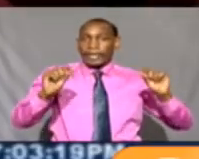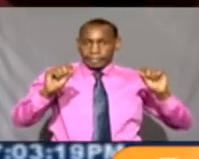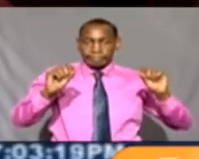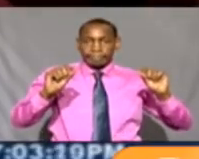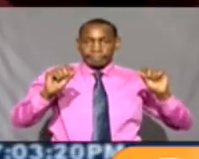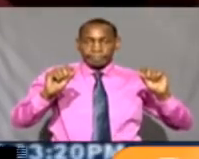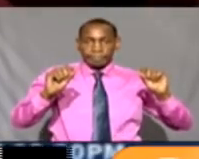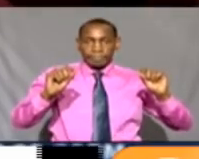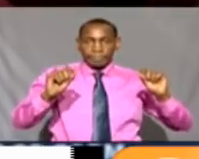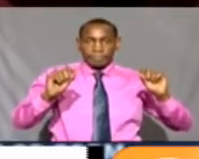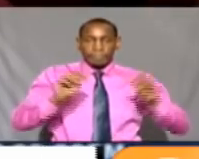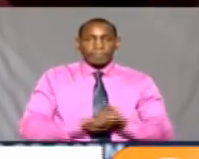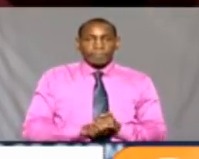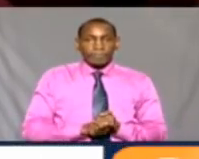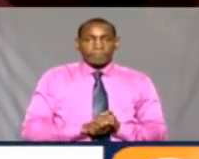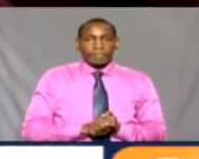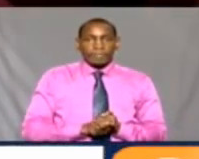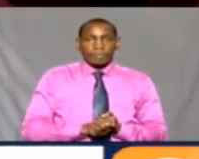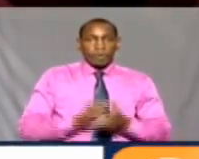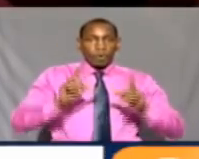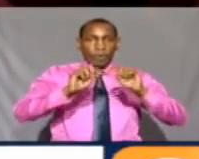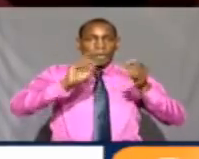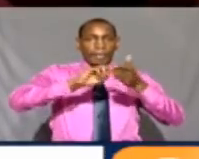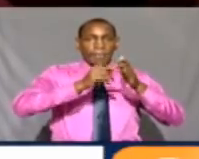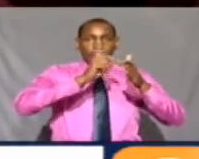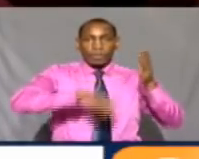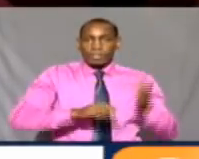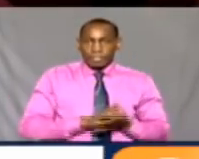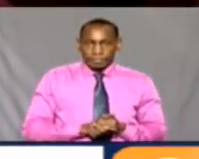ter es acta, which means